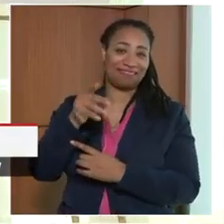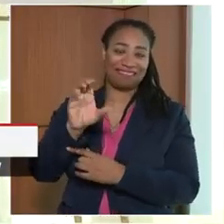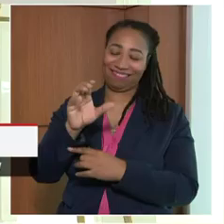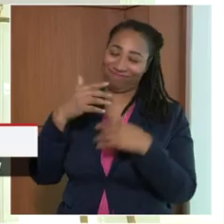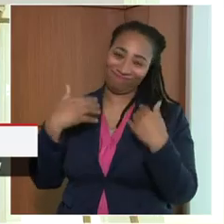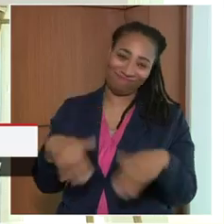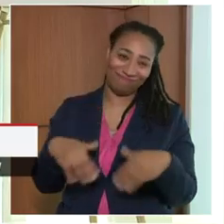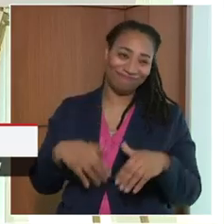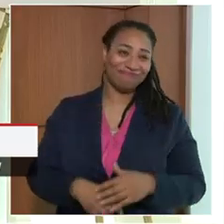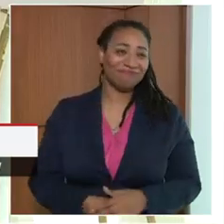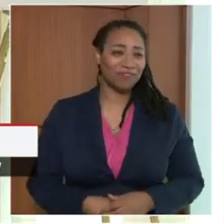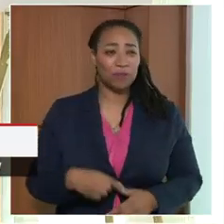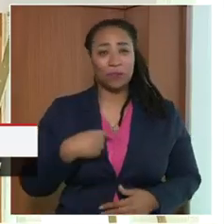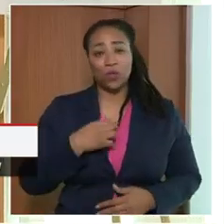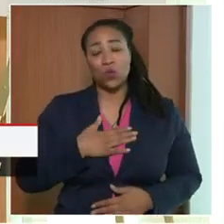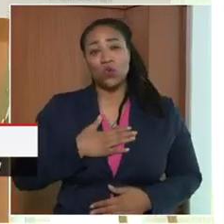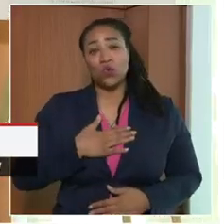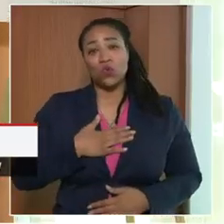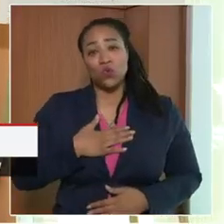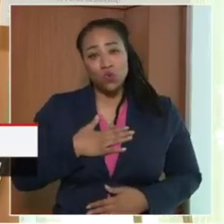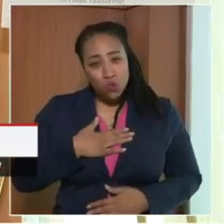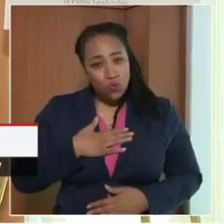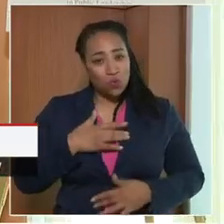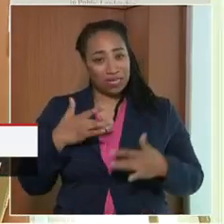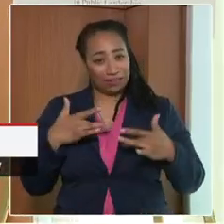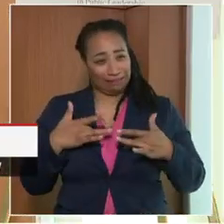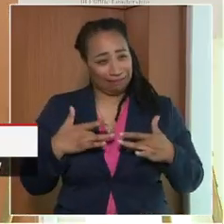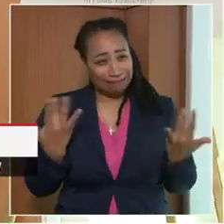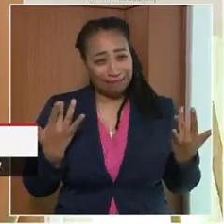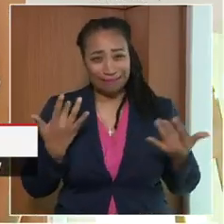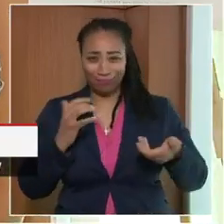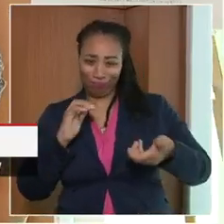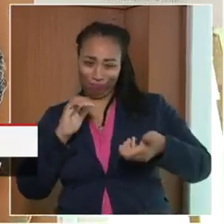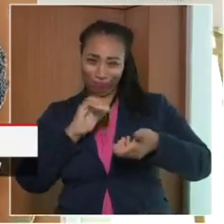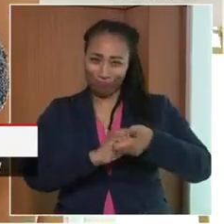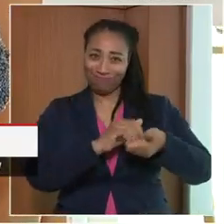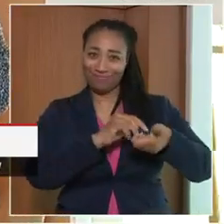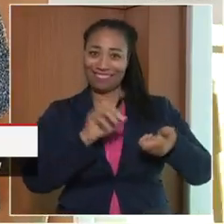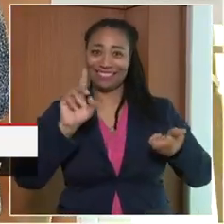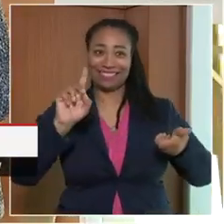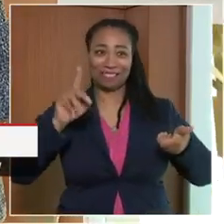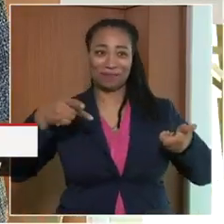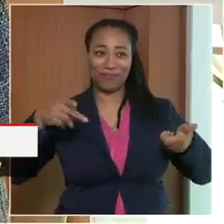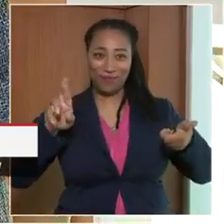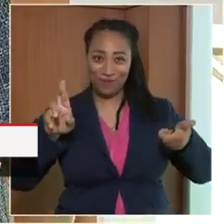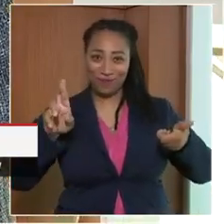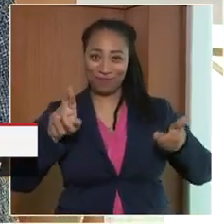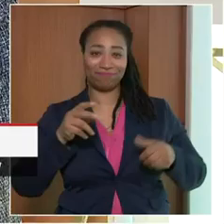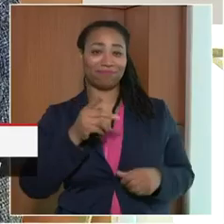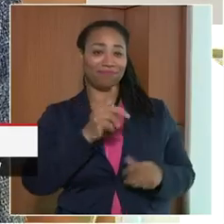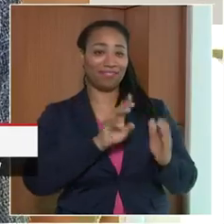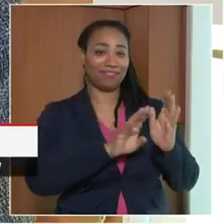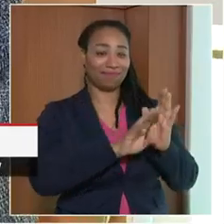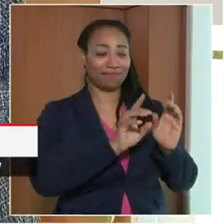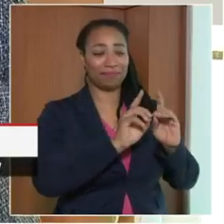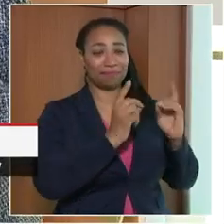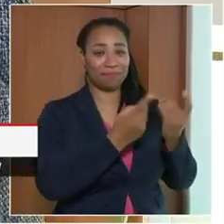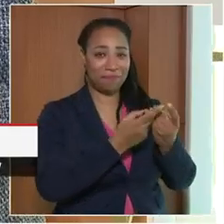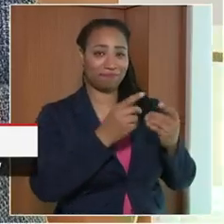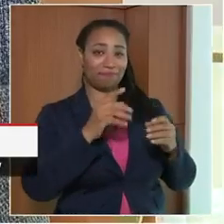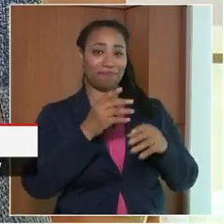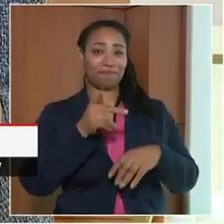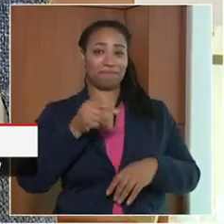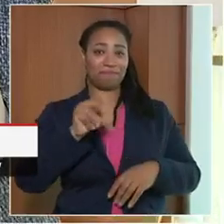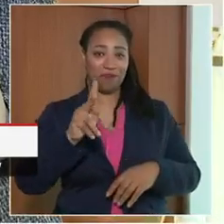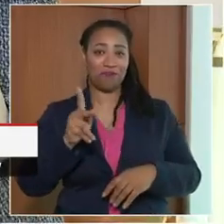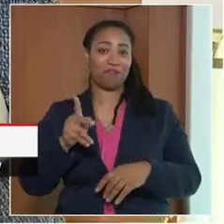Parks and Recreation to have you with us and to be on this journey together for the next 9 months.